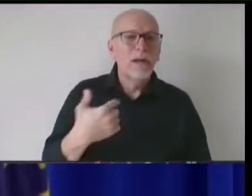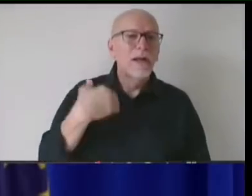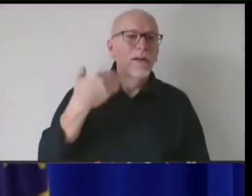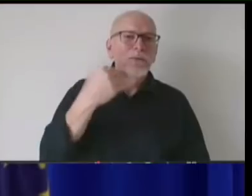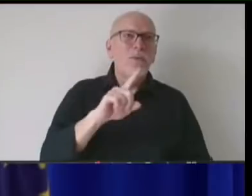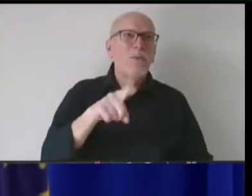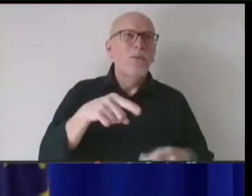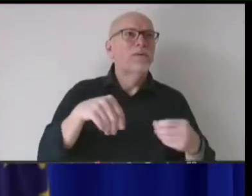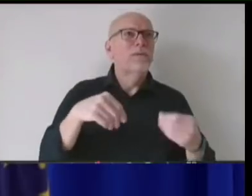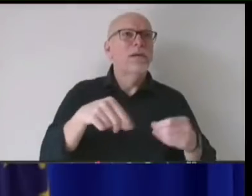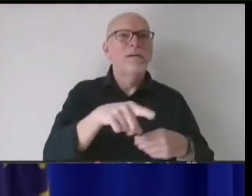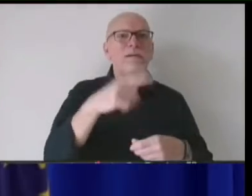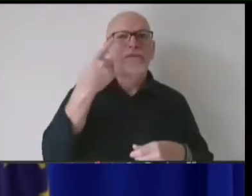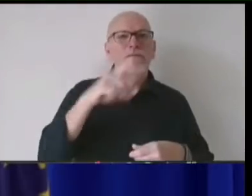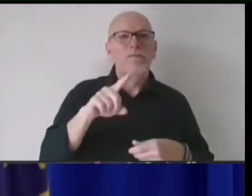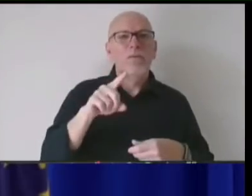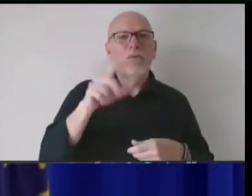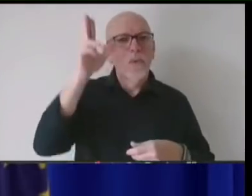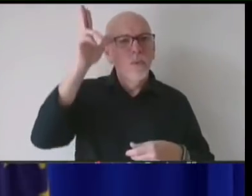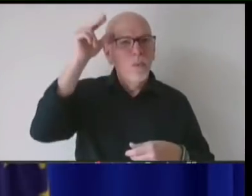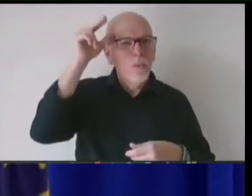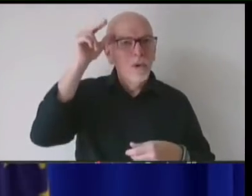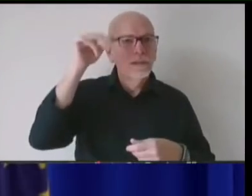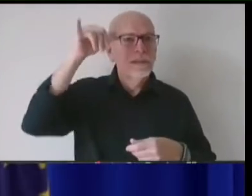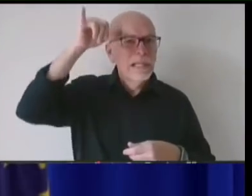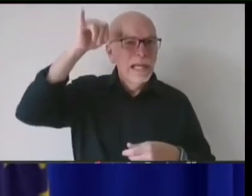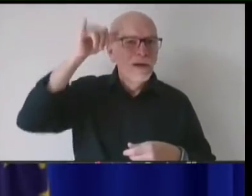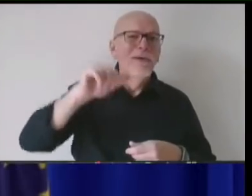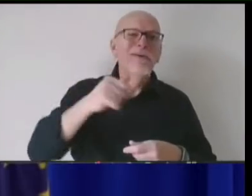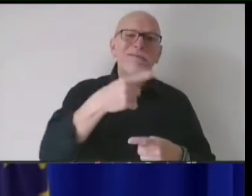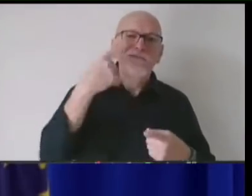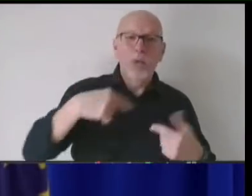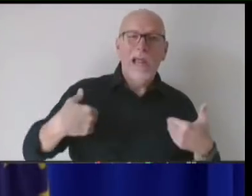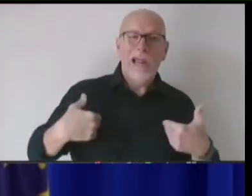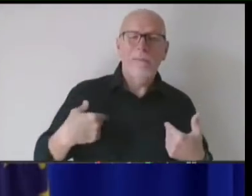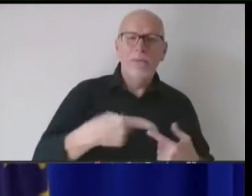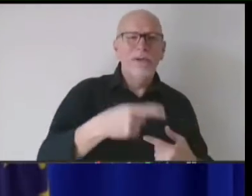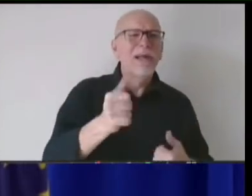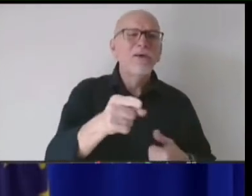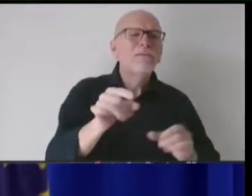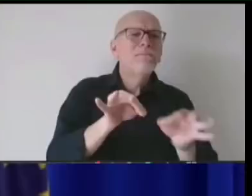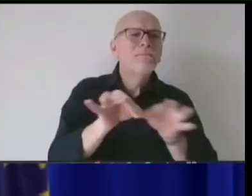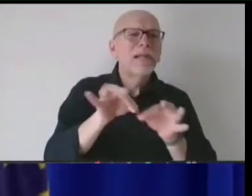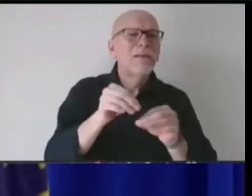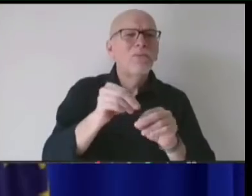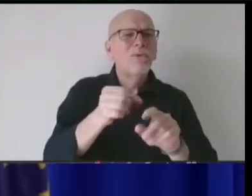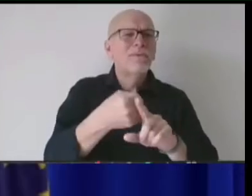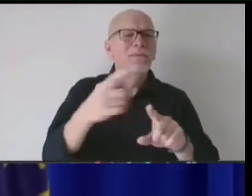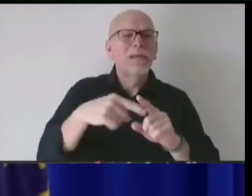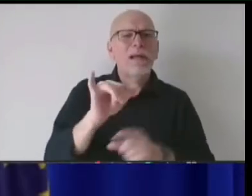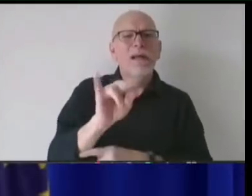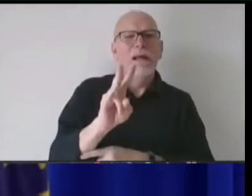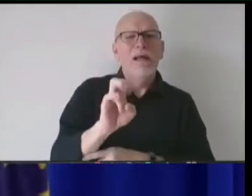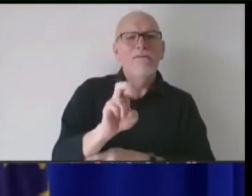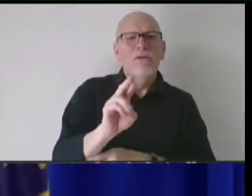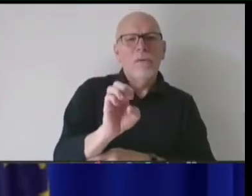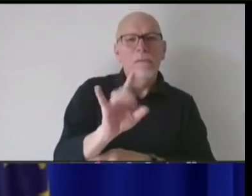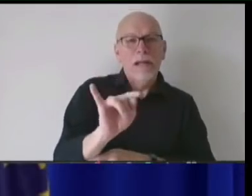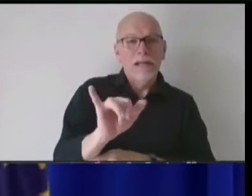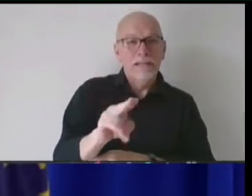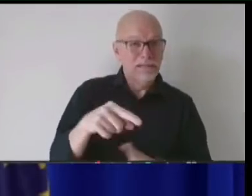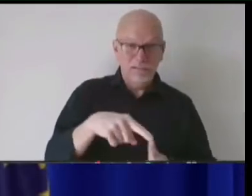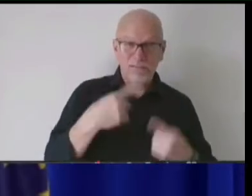selling this product for horses, cows, and other livestock. Could you speak a little bit about Ivermectin and whether or not